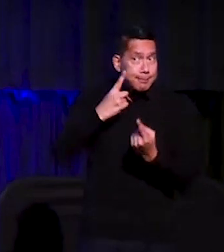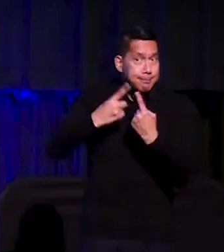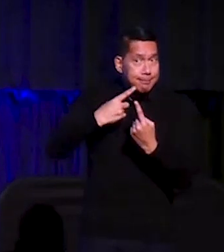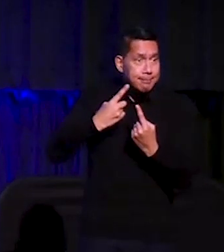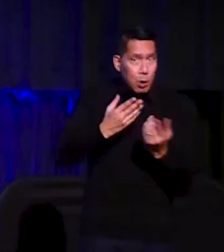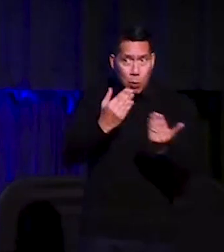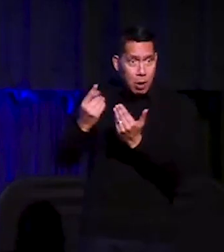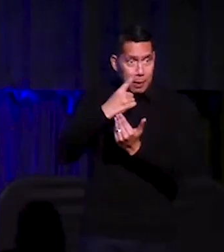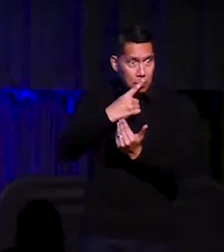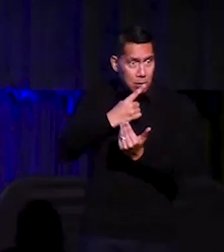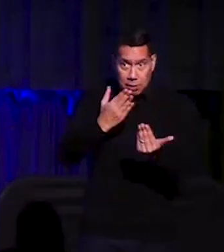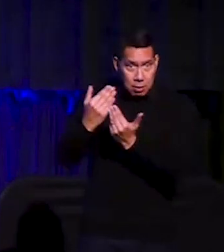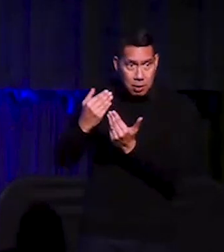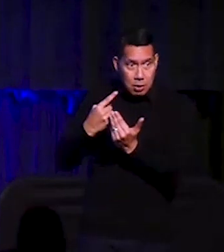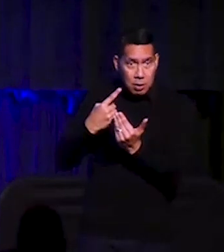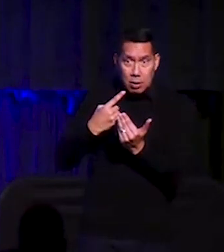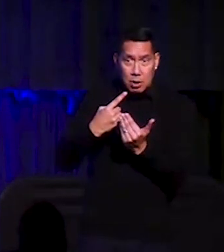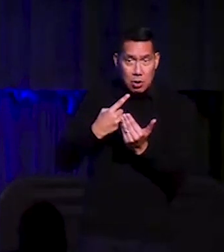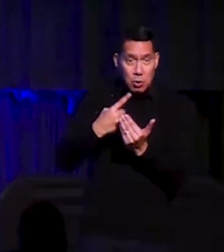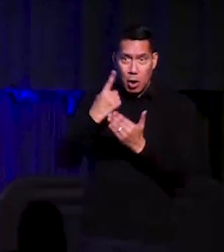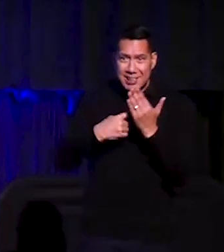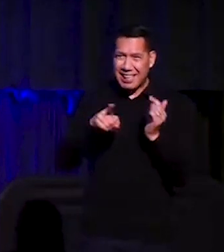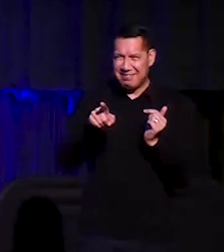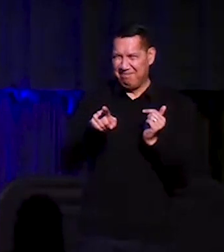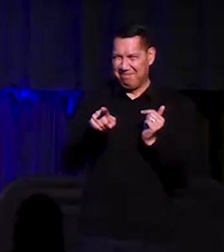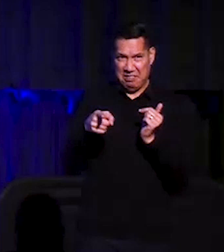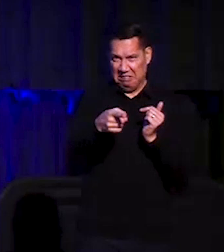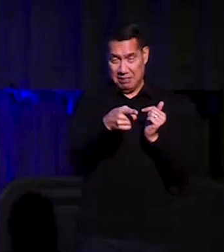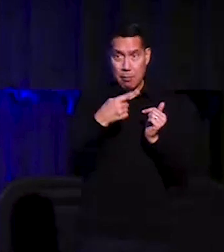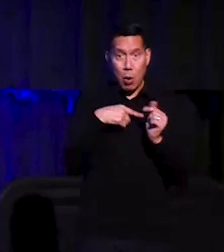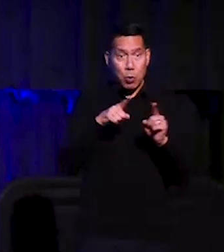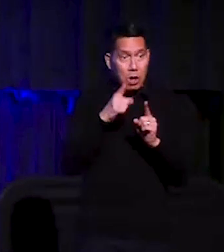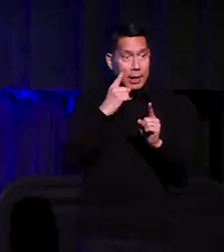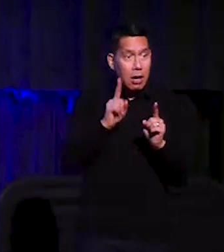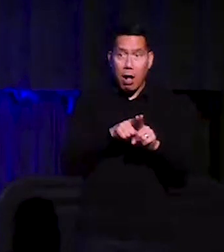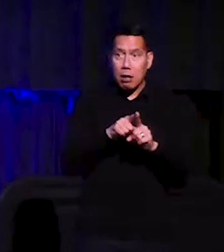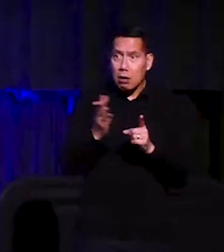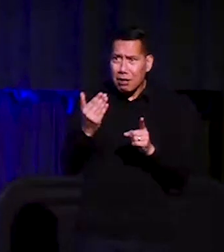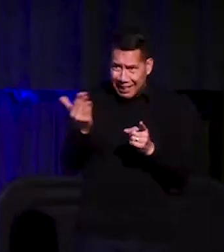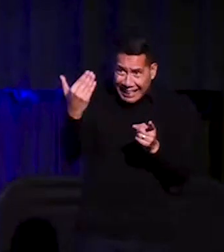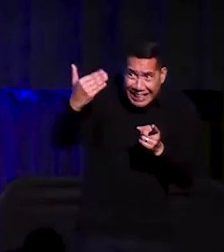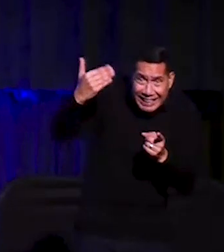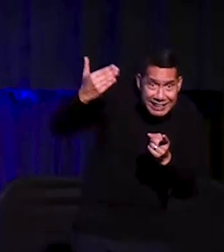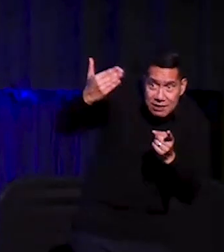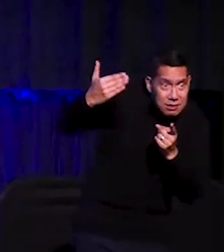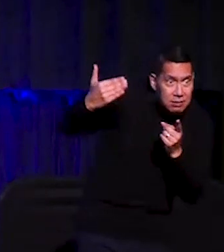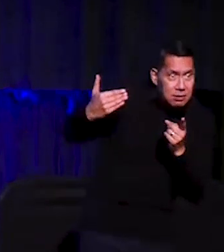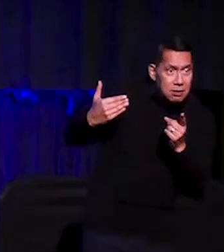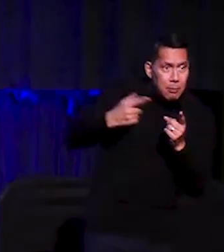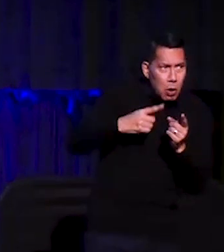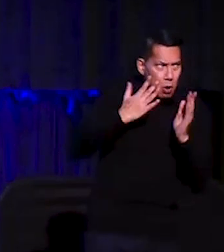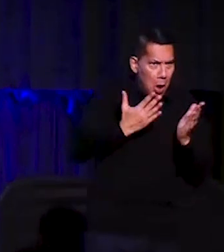in. Not only show them where the door is, but open the door for them, because maybe they don't know whether it's pull or